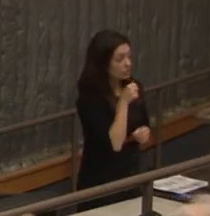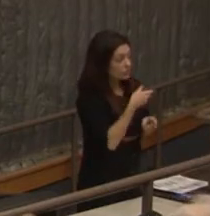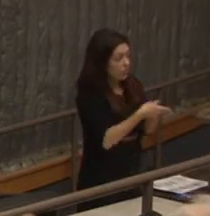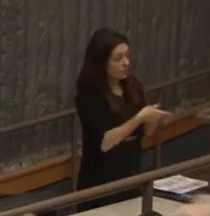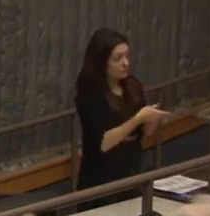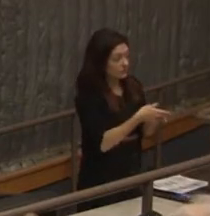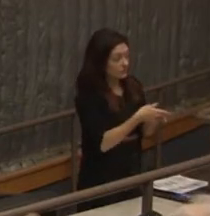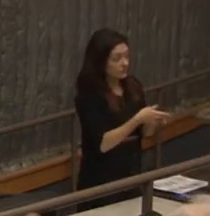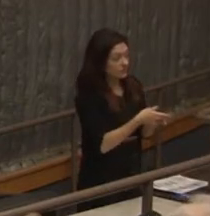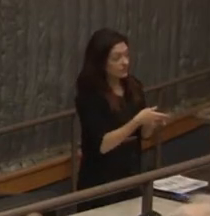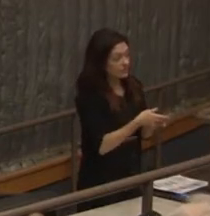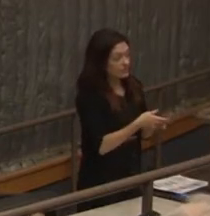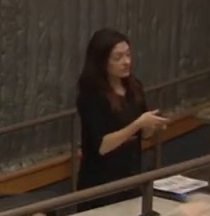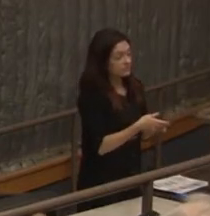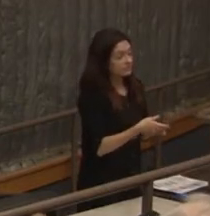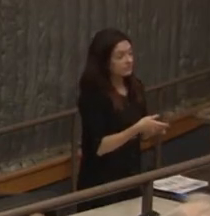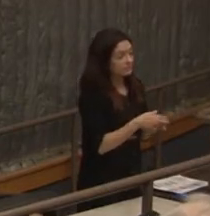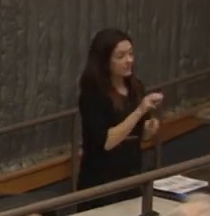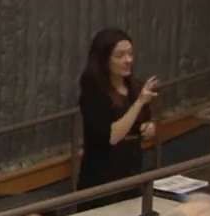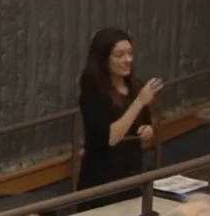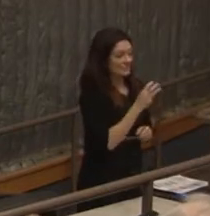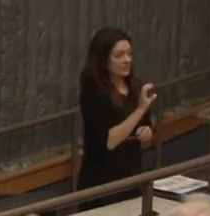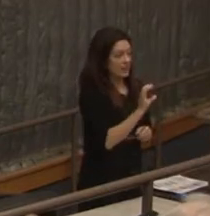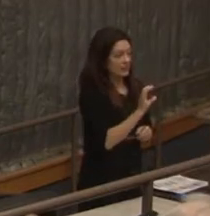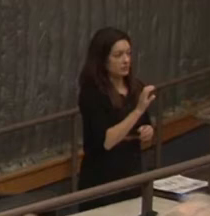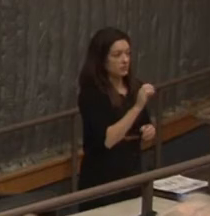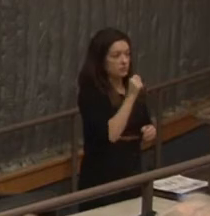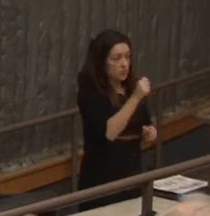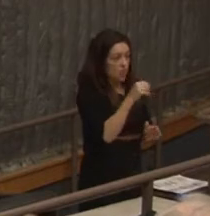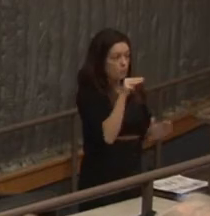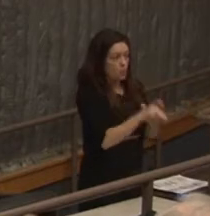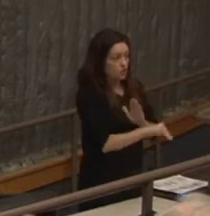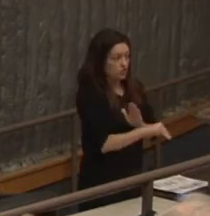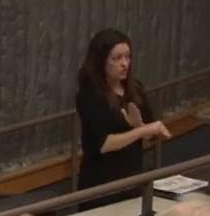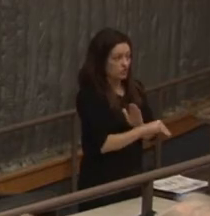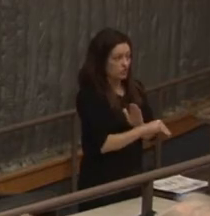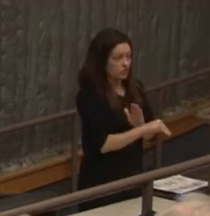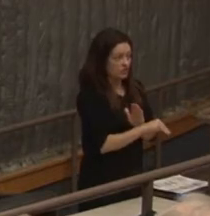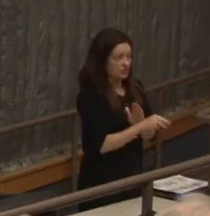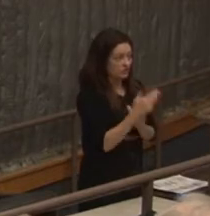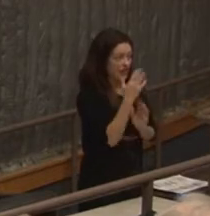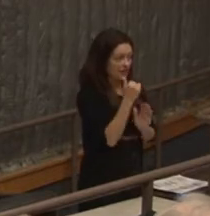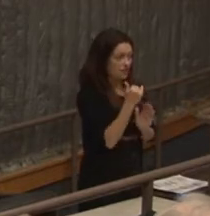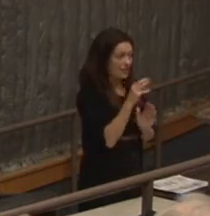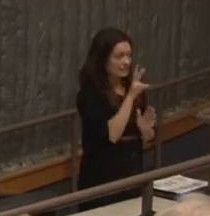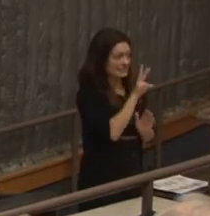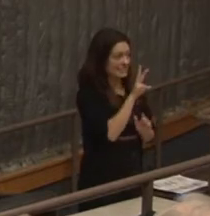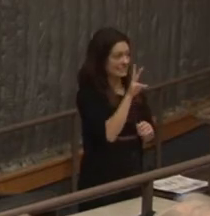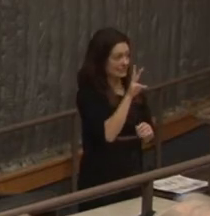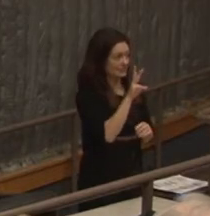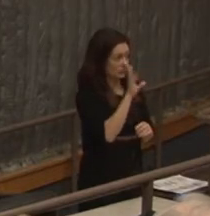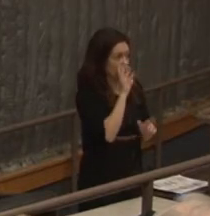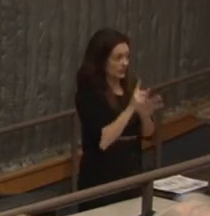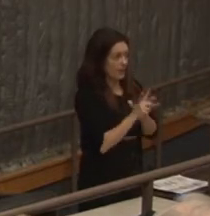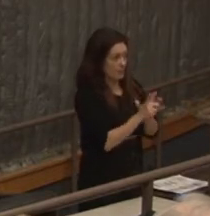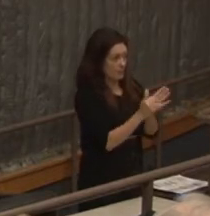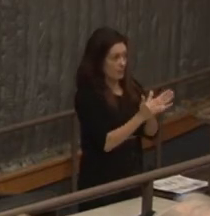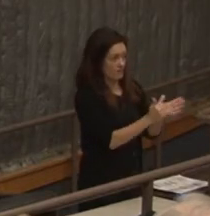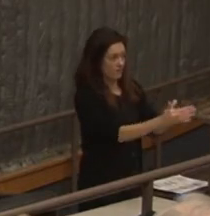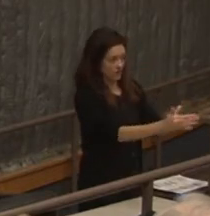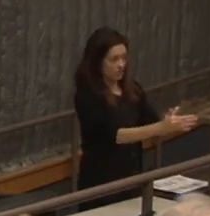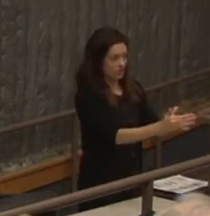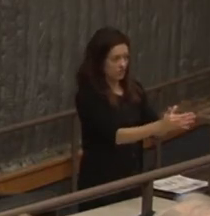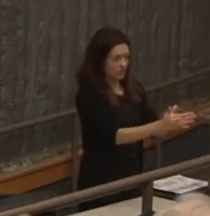And we all know what the number six also represents, 6 million Jews who were murdered in the Holocaust. What's the relationship